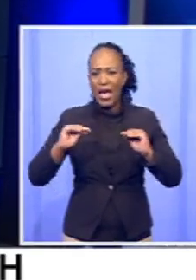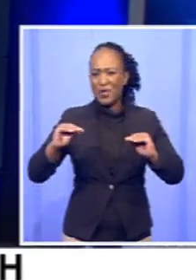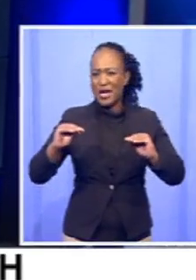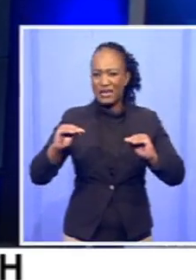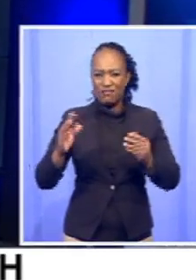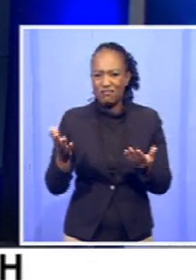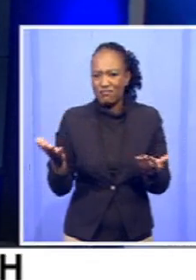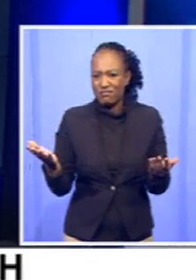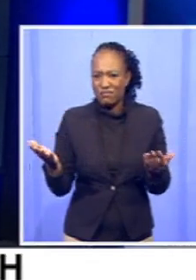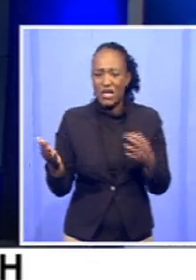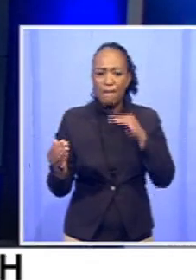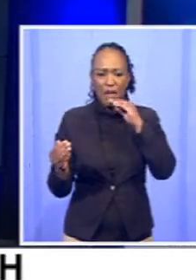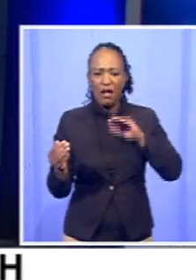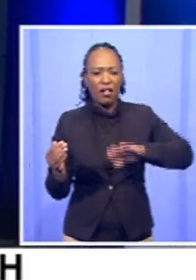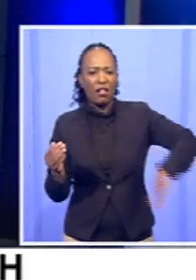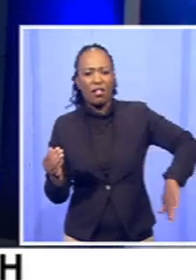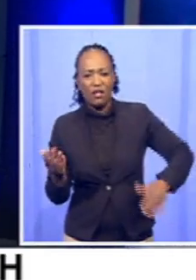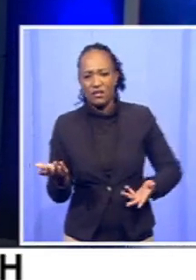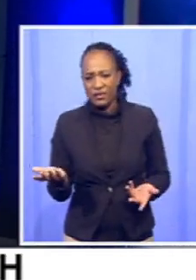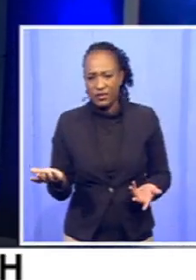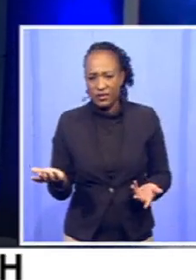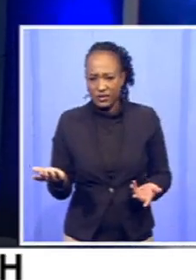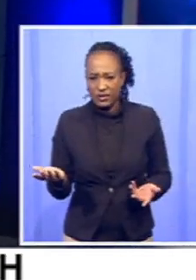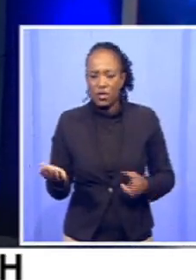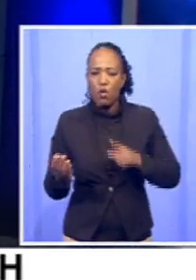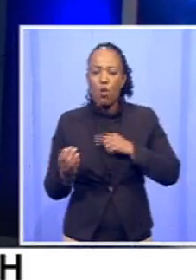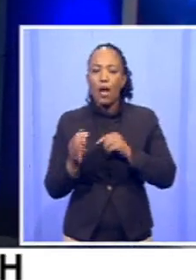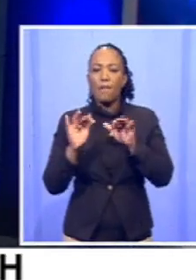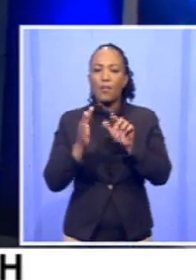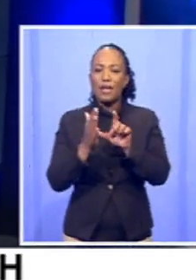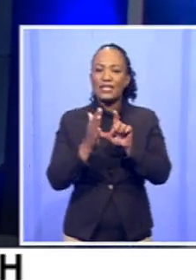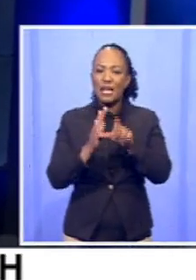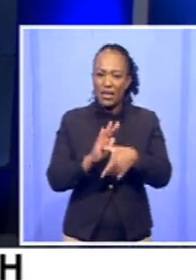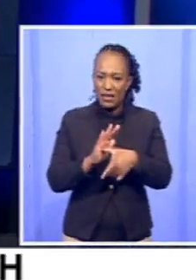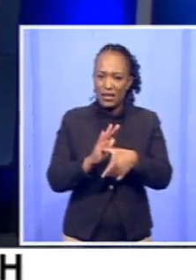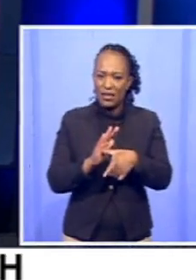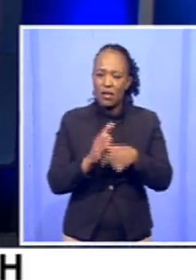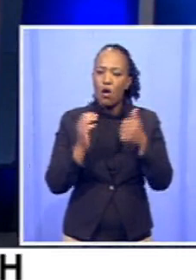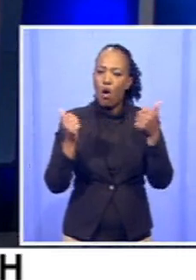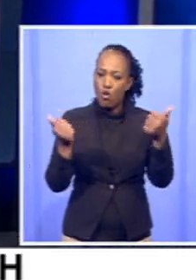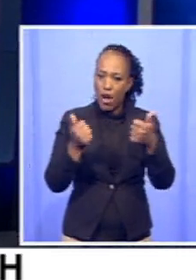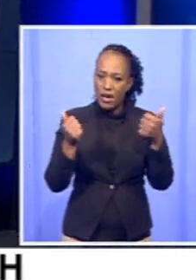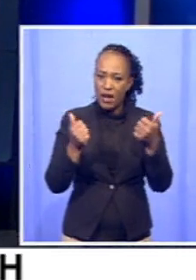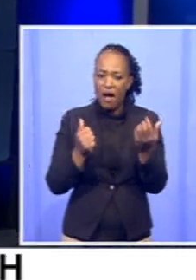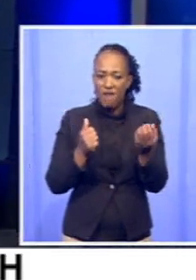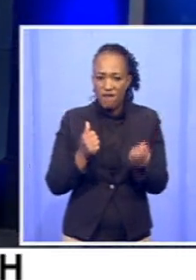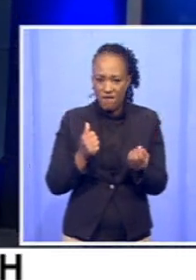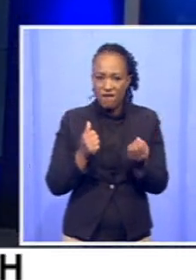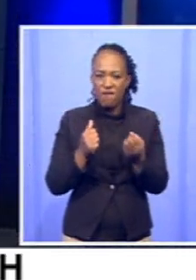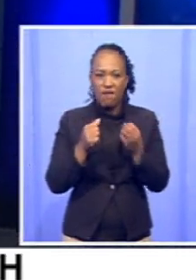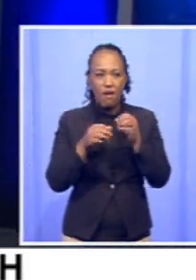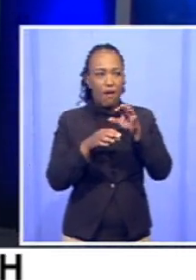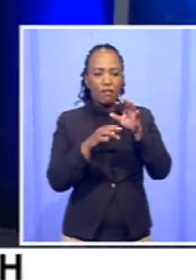is excluded from this conversation, because we're speaking about those with disabilities who have engaged with